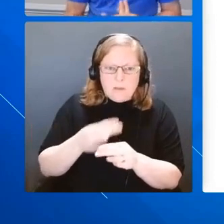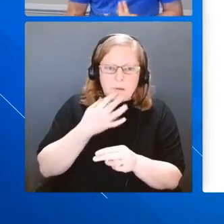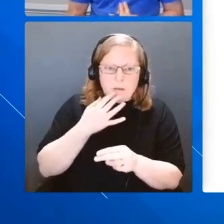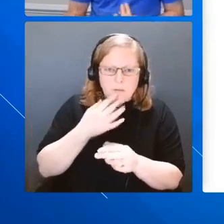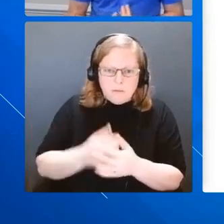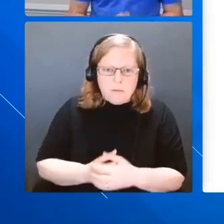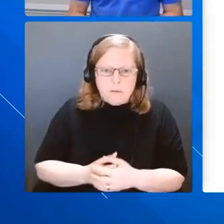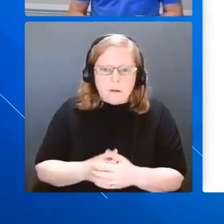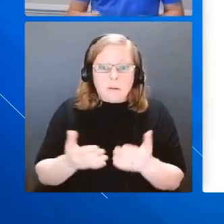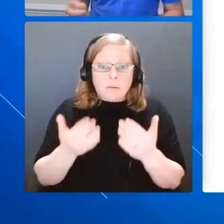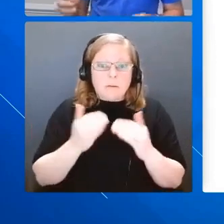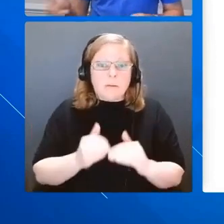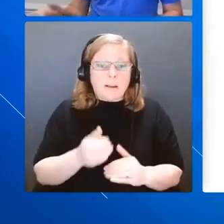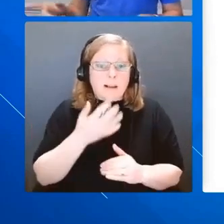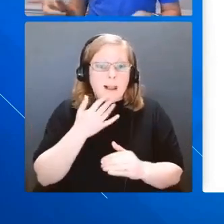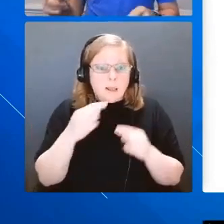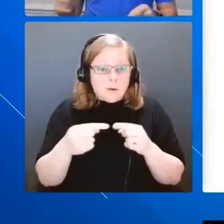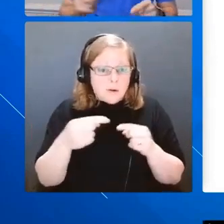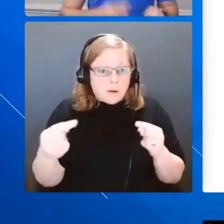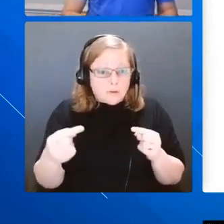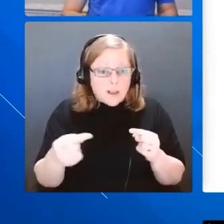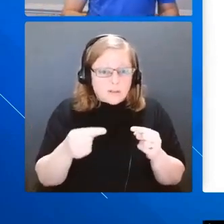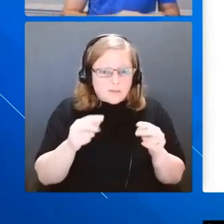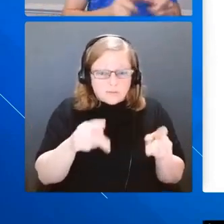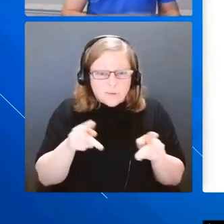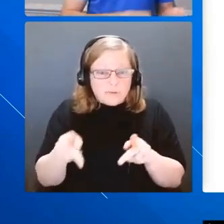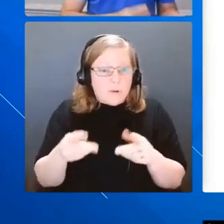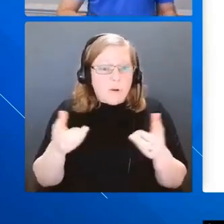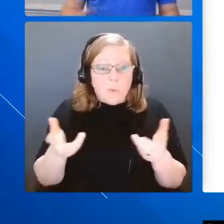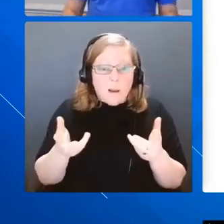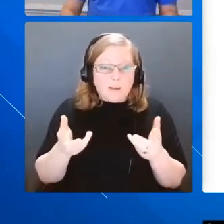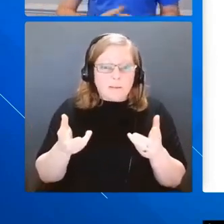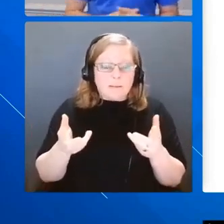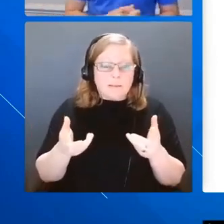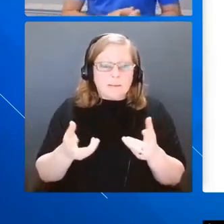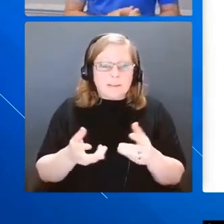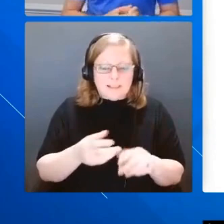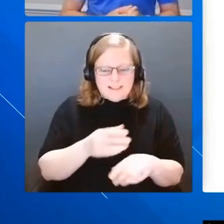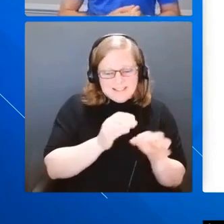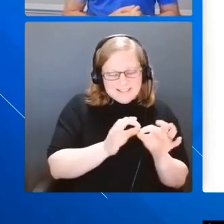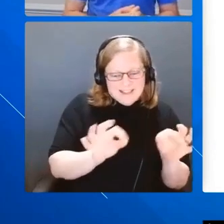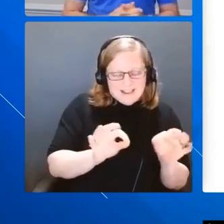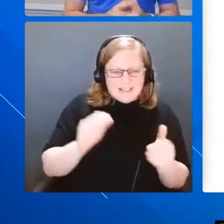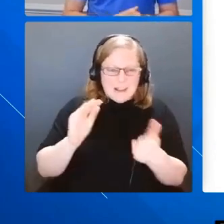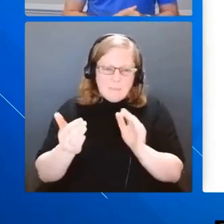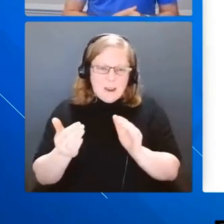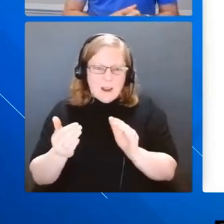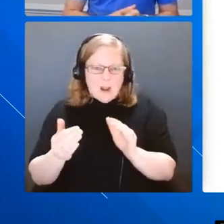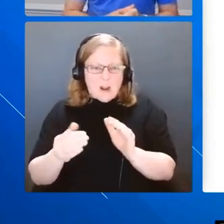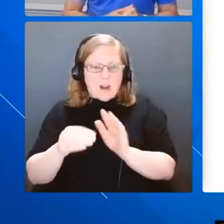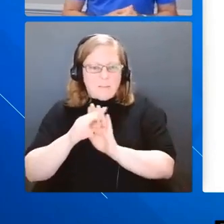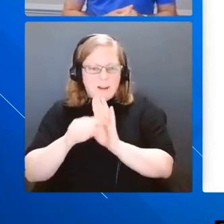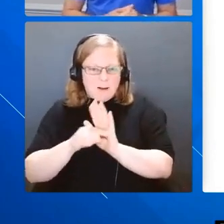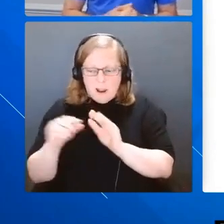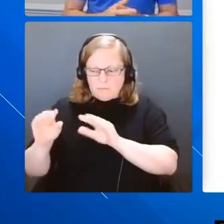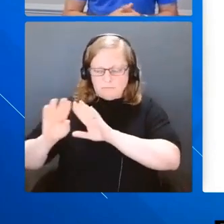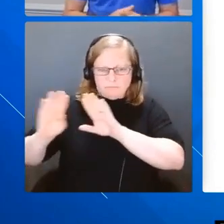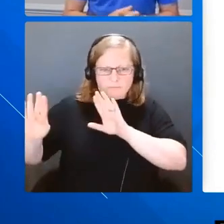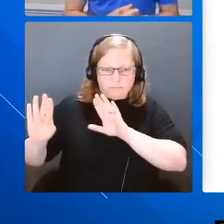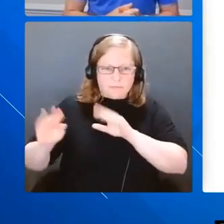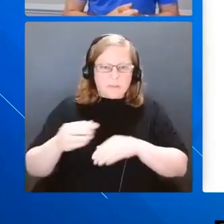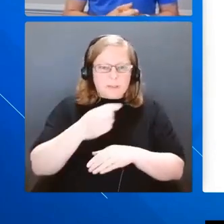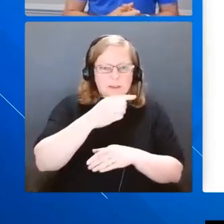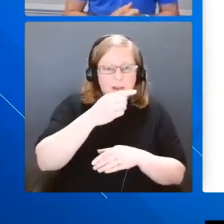Color contrast ratio is the ratio of text against background. Black text on a white background has a